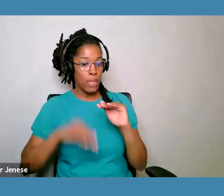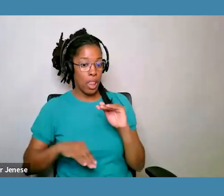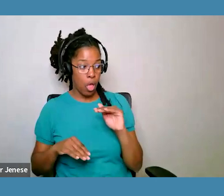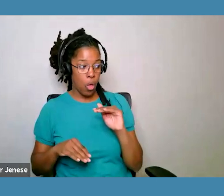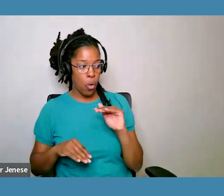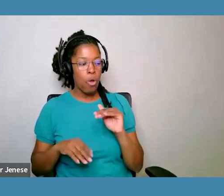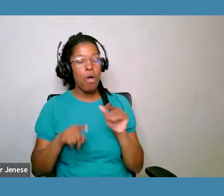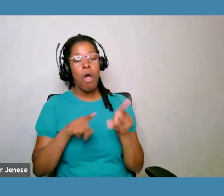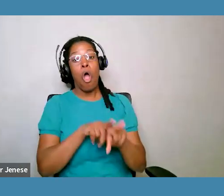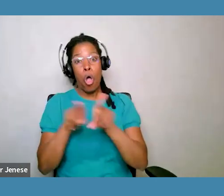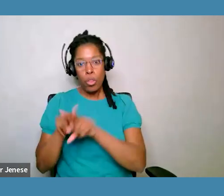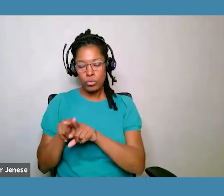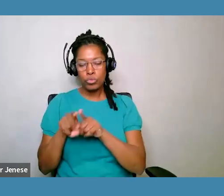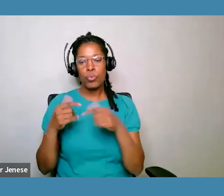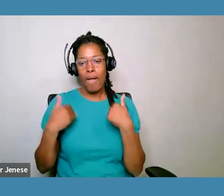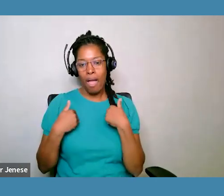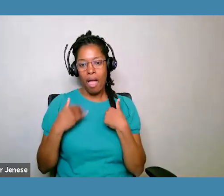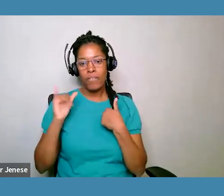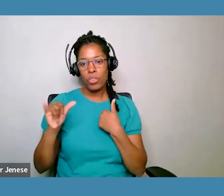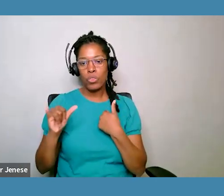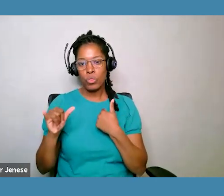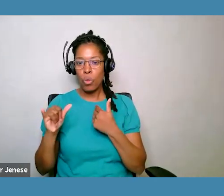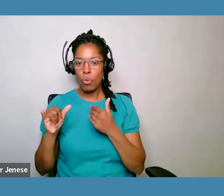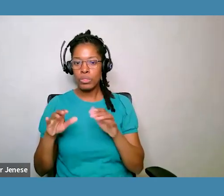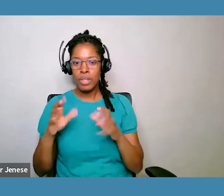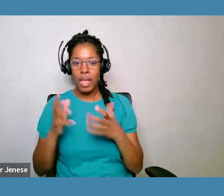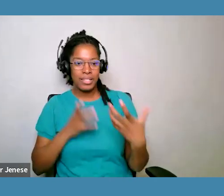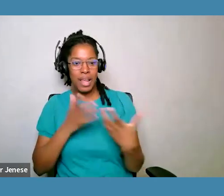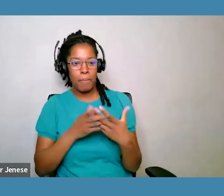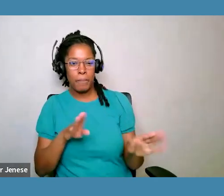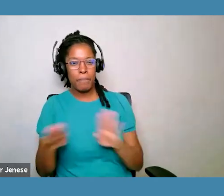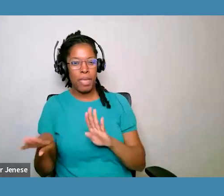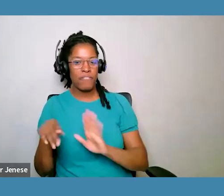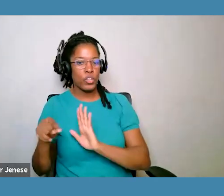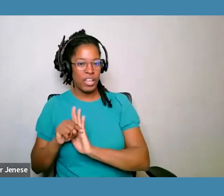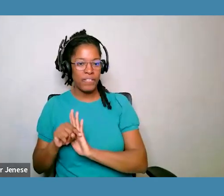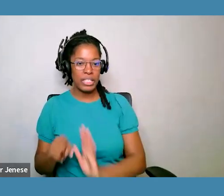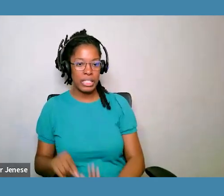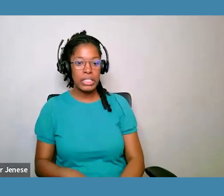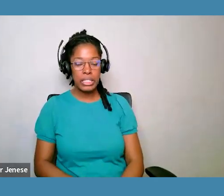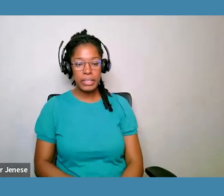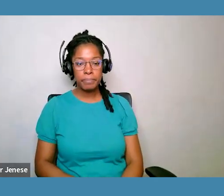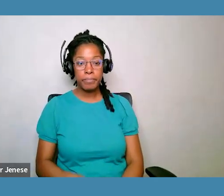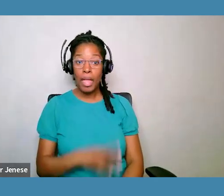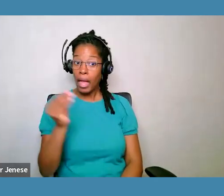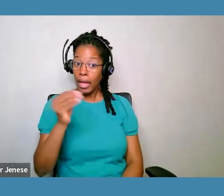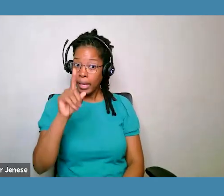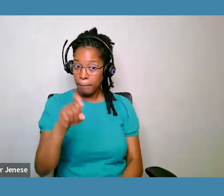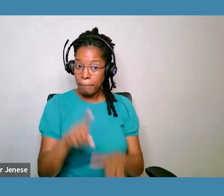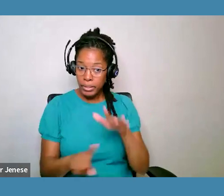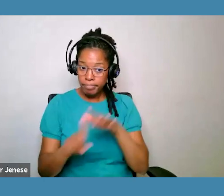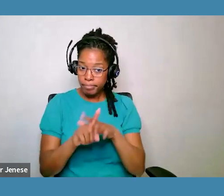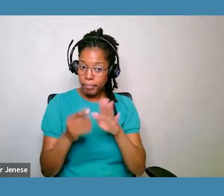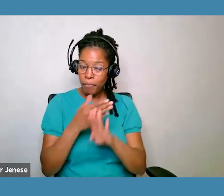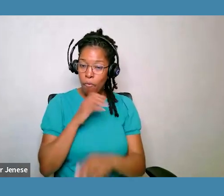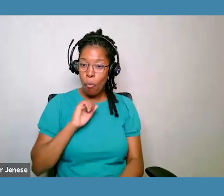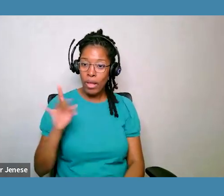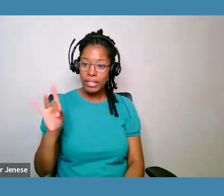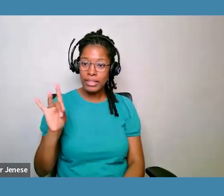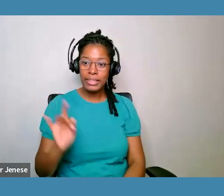have those deficits in their adaptive behavior. and it has to manifest before 18.